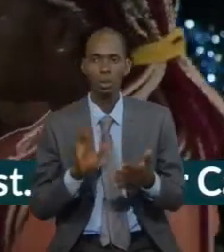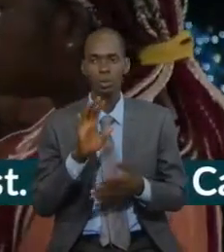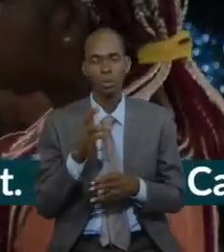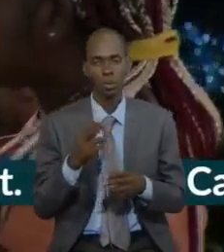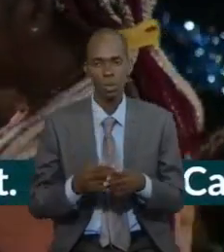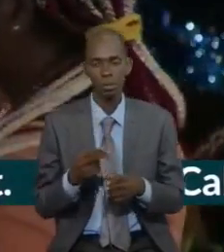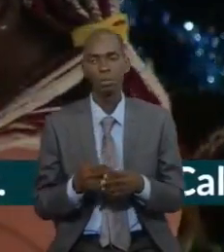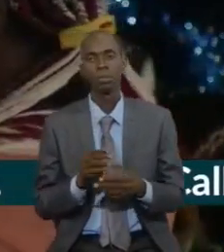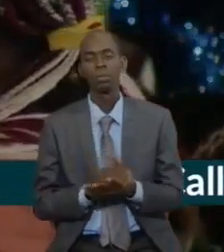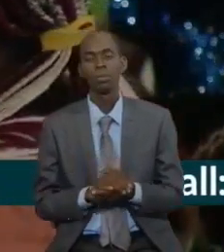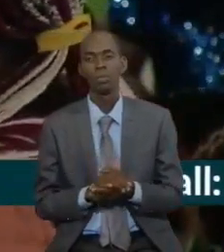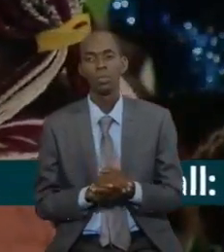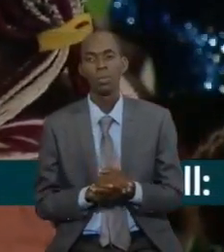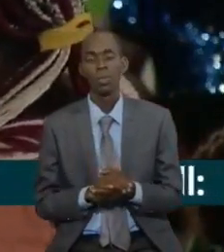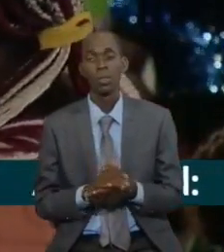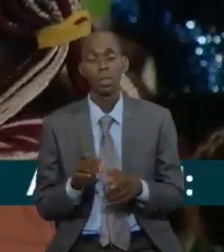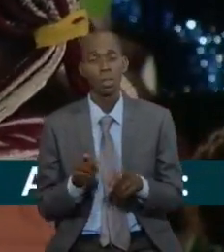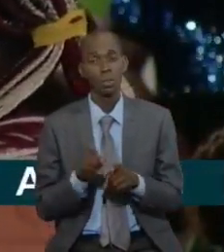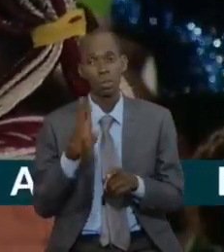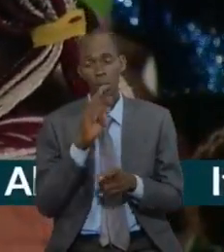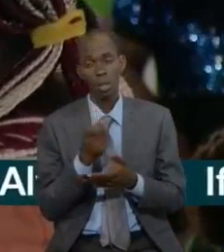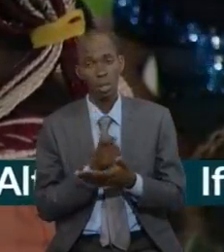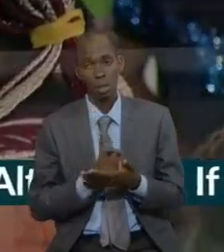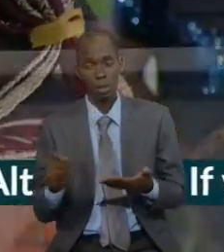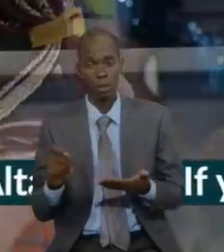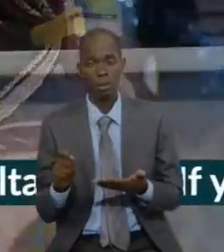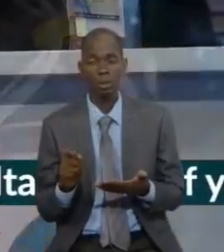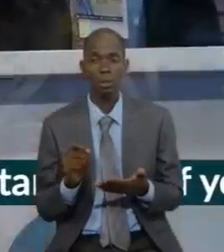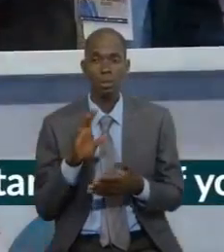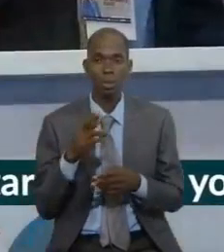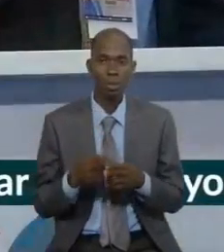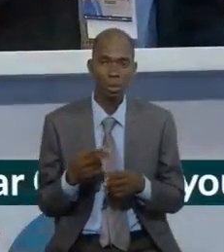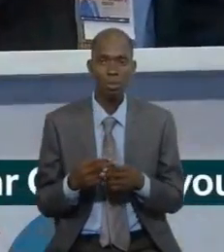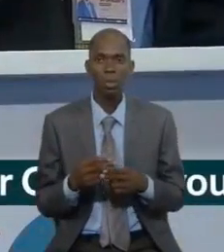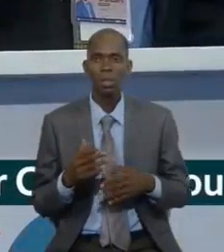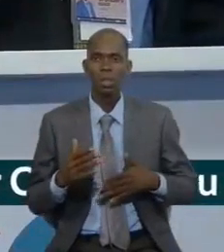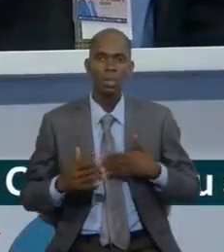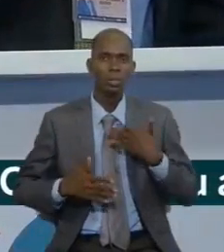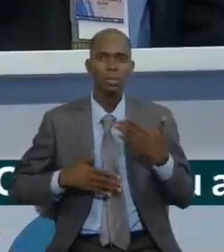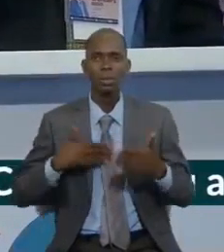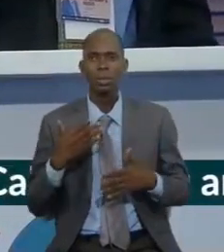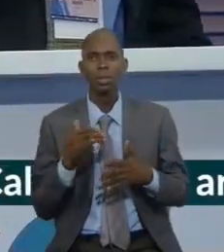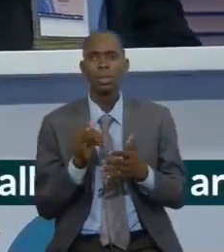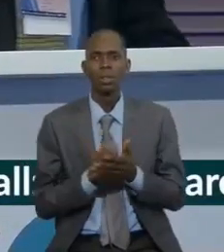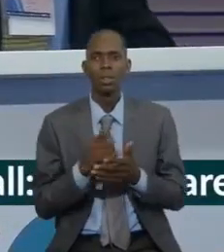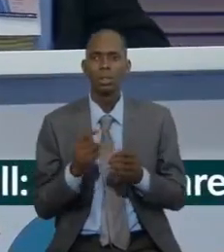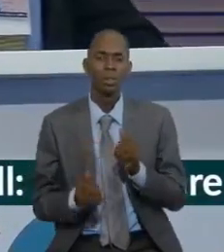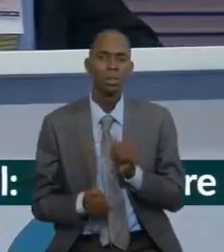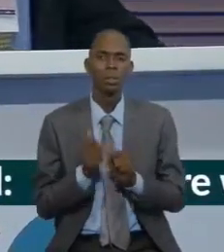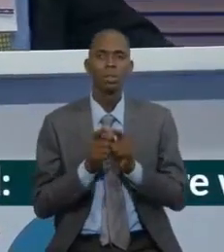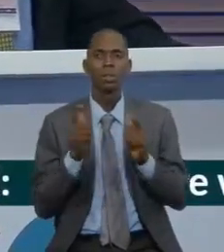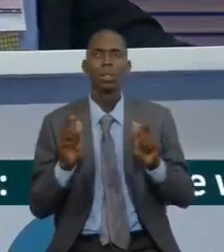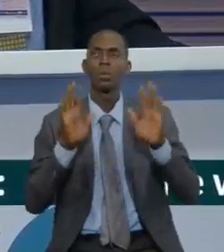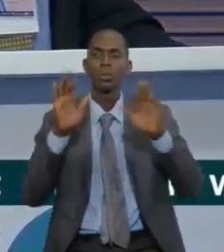And while you are writing your name, rejoice in the Lord that something, the greatest miracle has occurred to you.